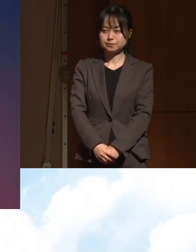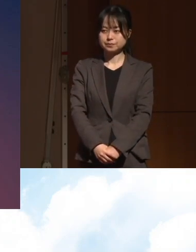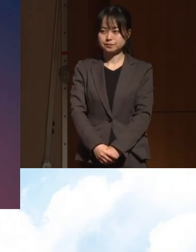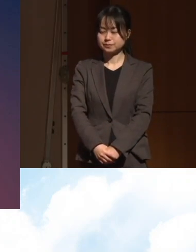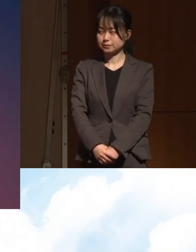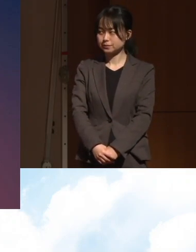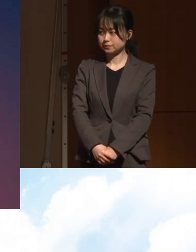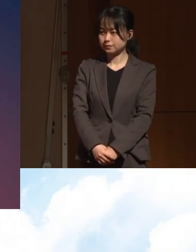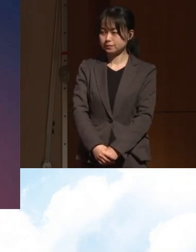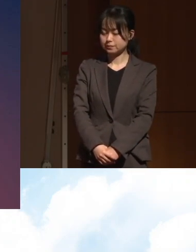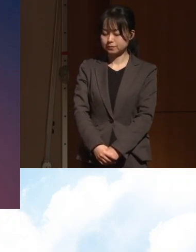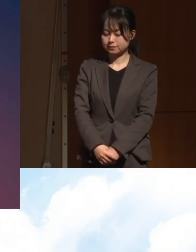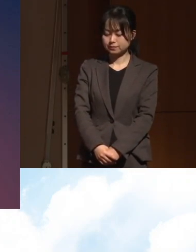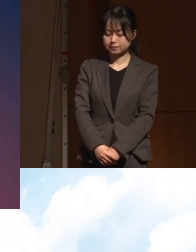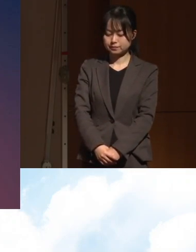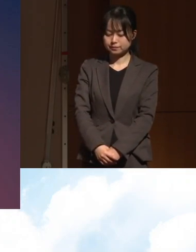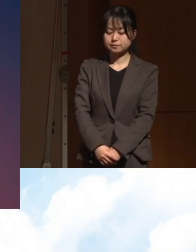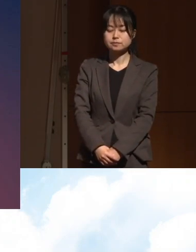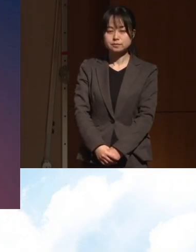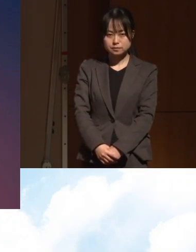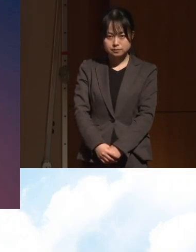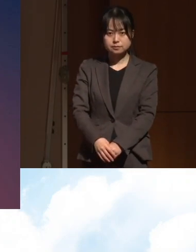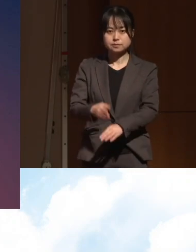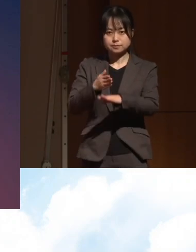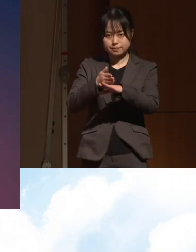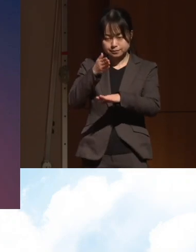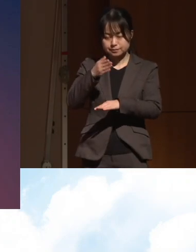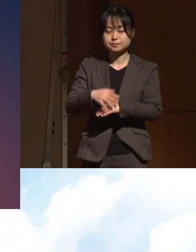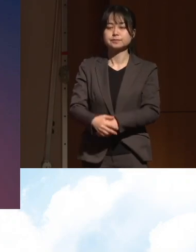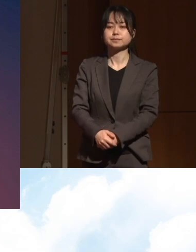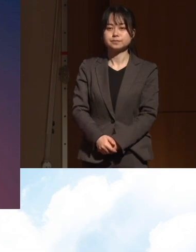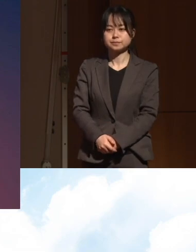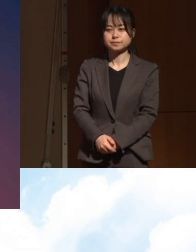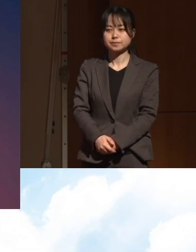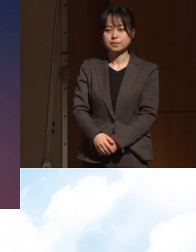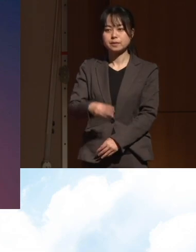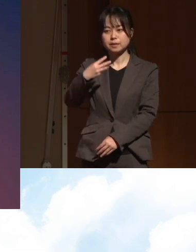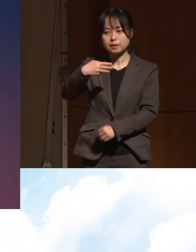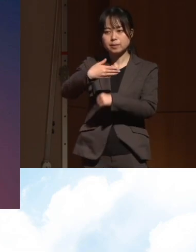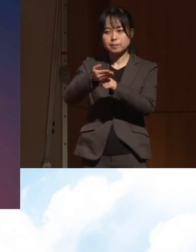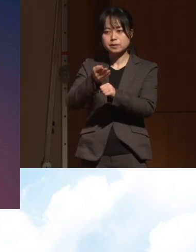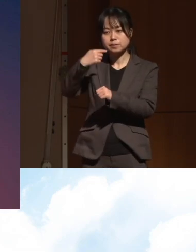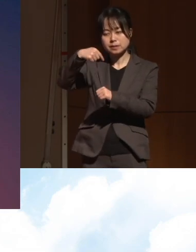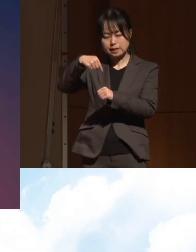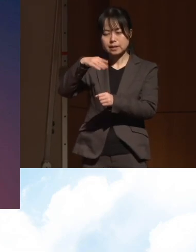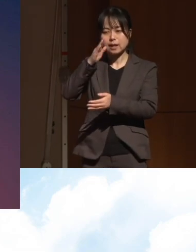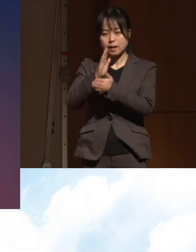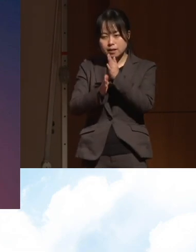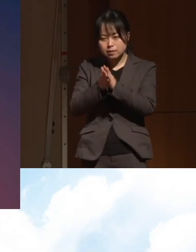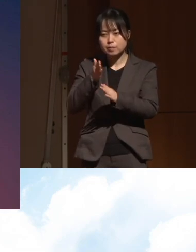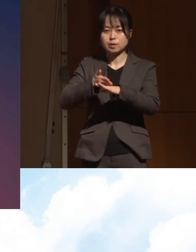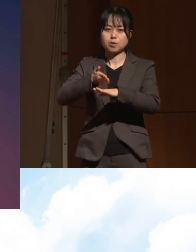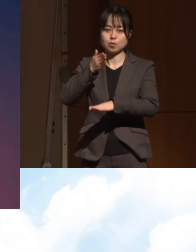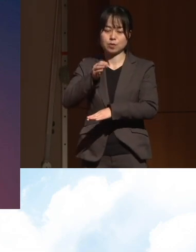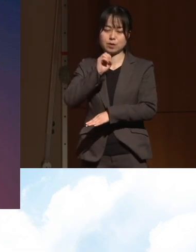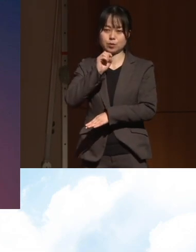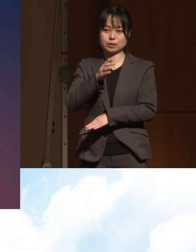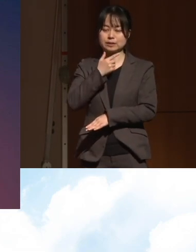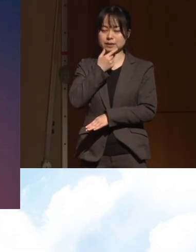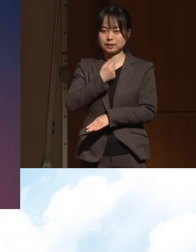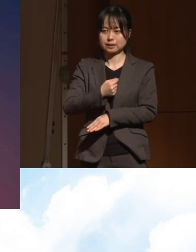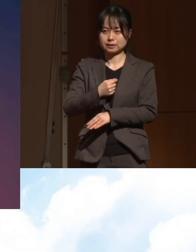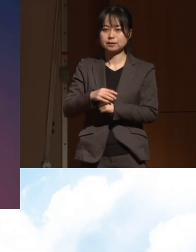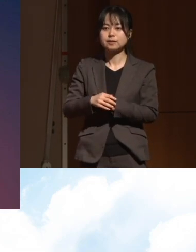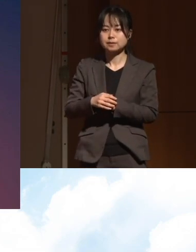Let me start, Mishima Sensei, to thank you and AMED for the honor of the invitation to participate in